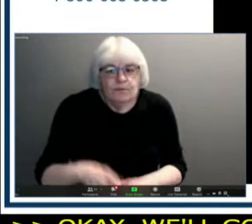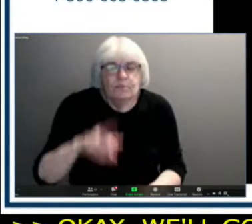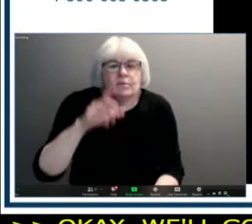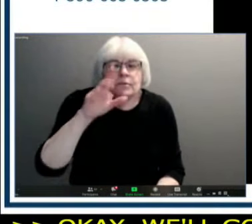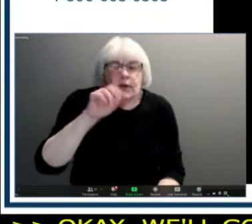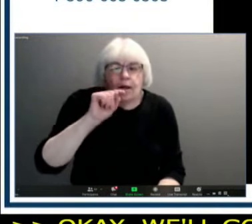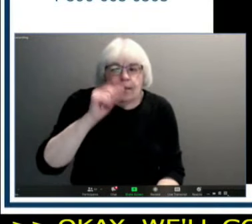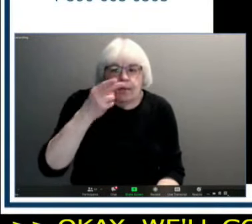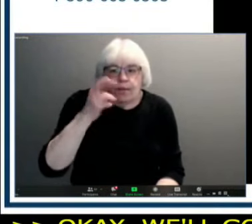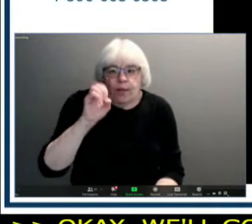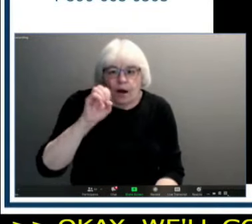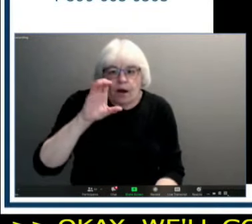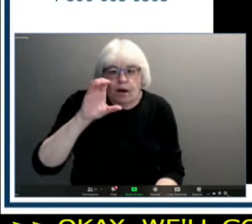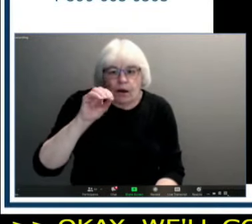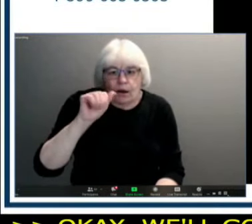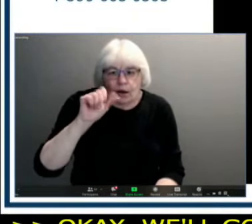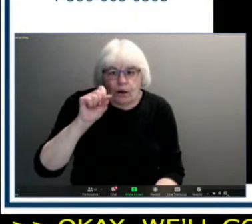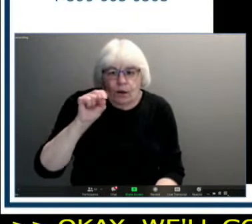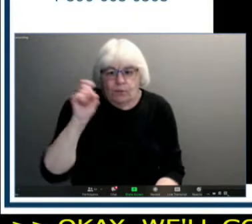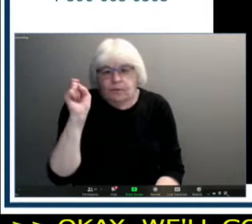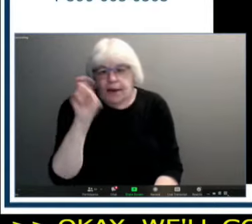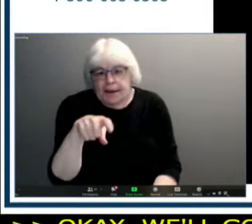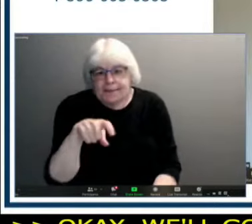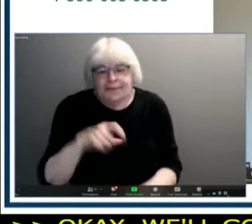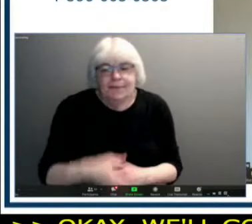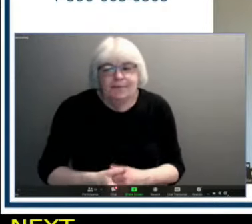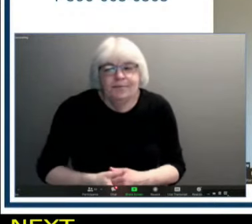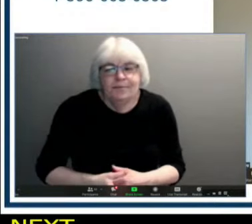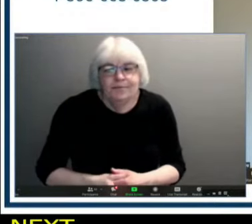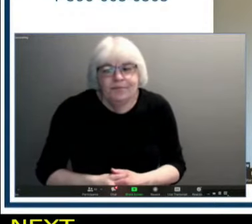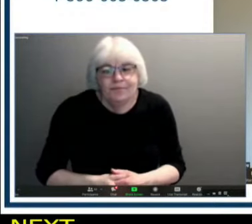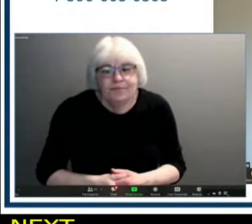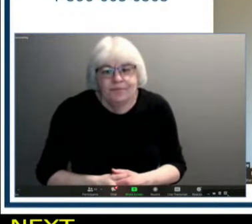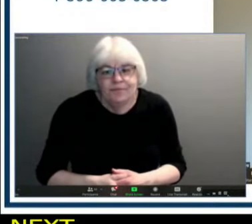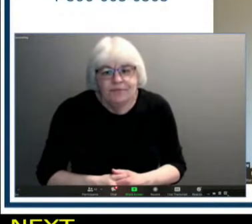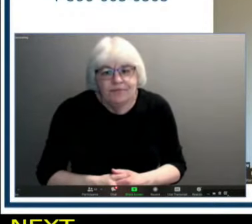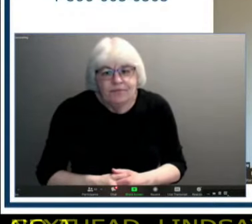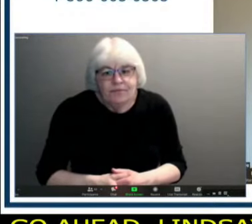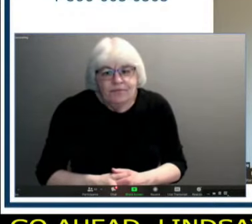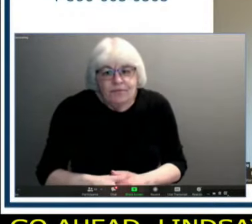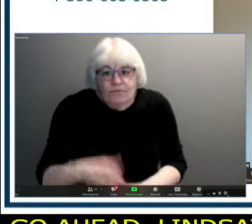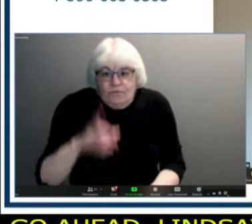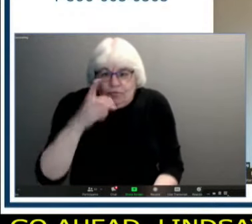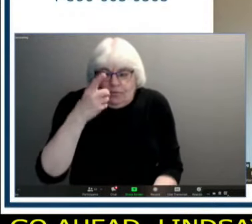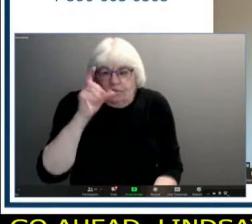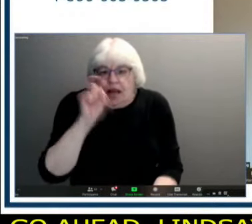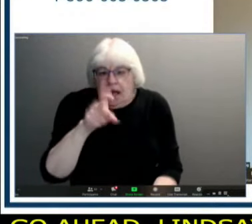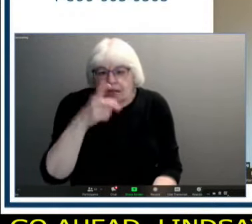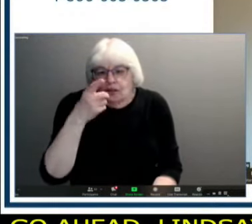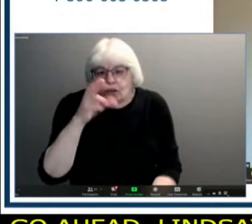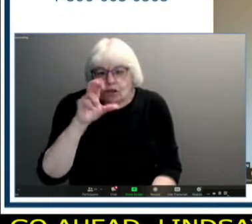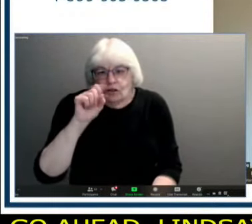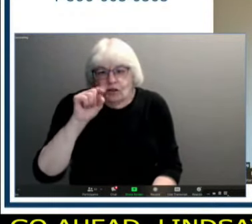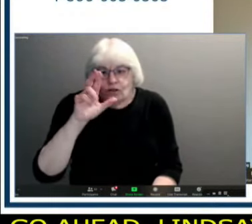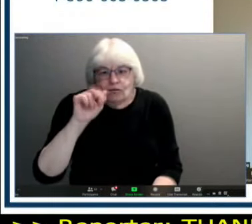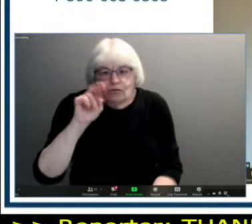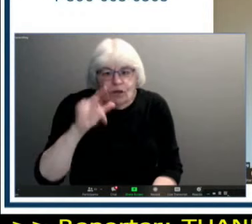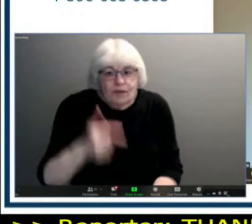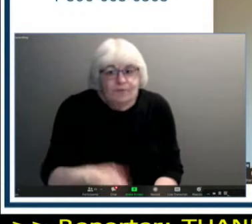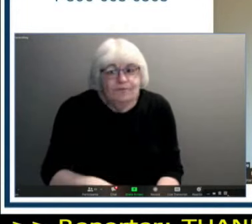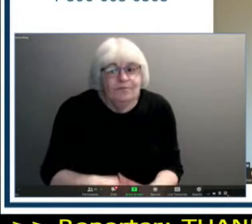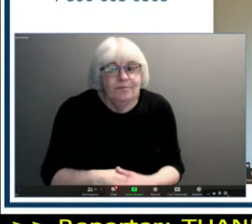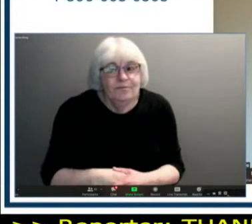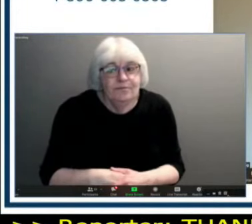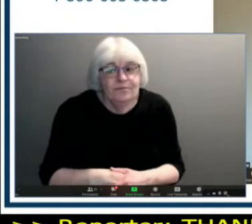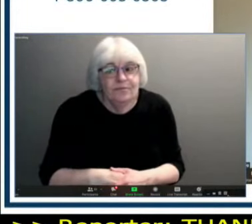Thank you, Dr. Strang. Following on that, I understand that borders aren't a focus, given that COVID is in Nova Scotia. You said to slow